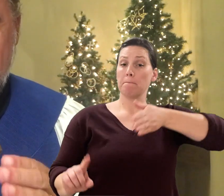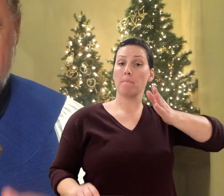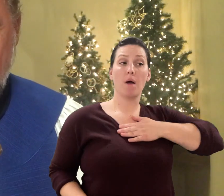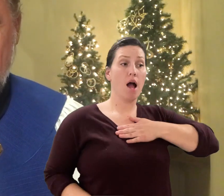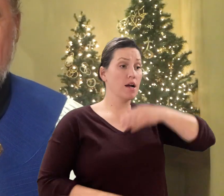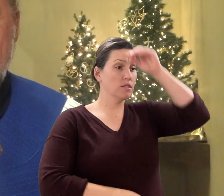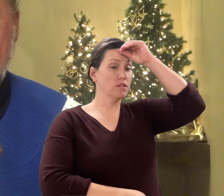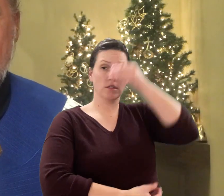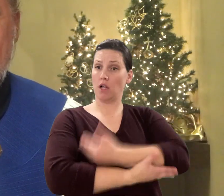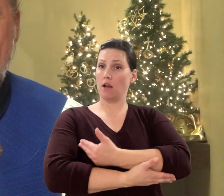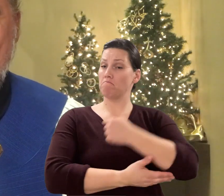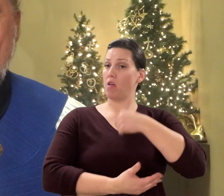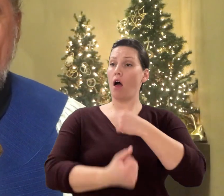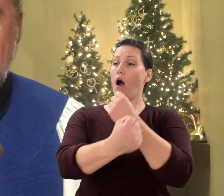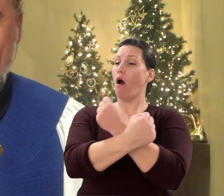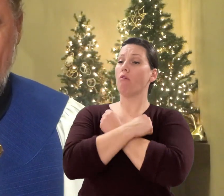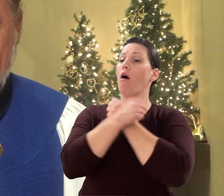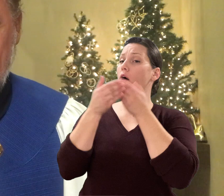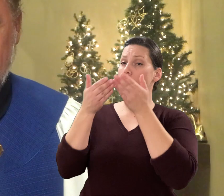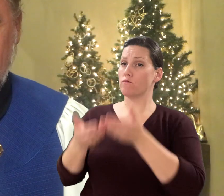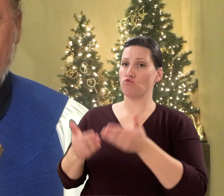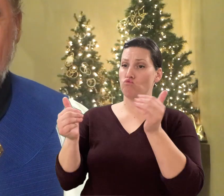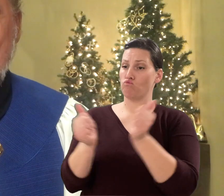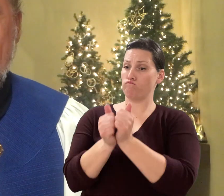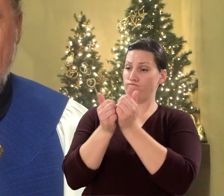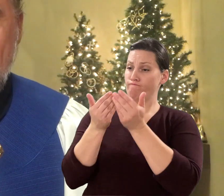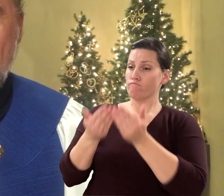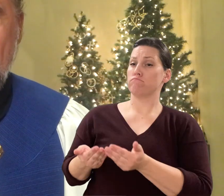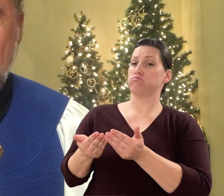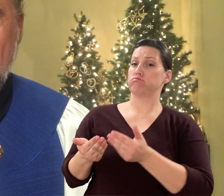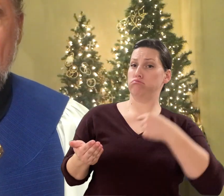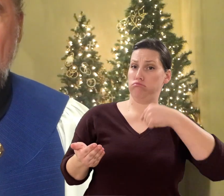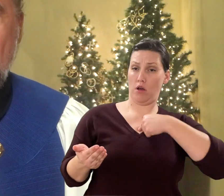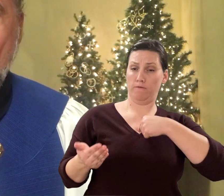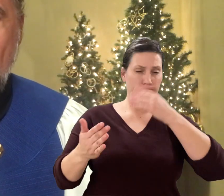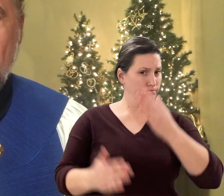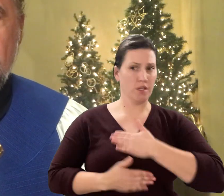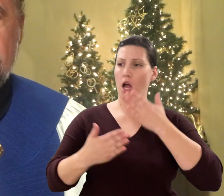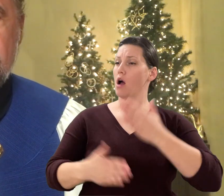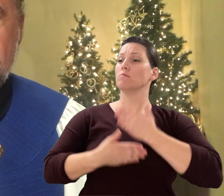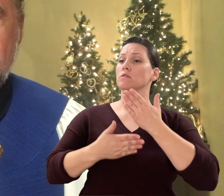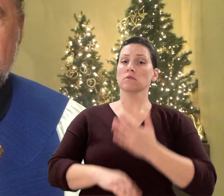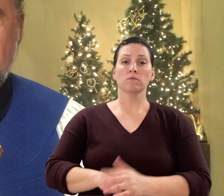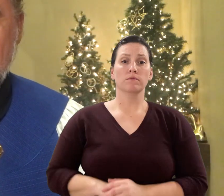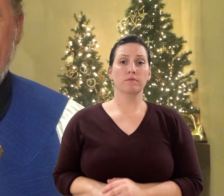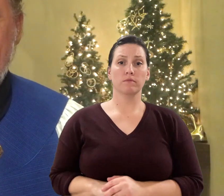is my Son, whom I love. With him I am well